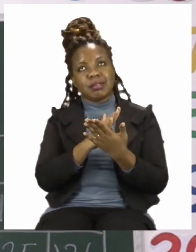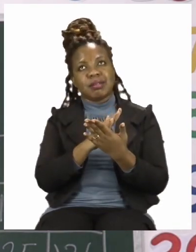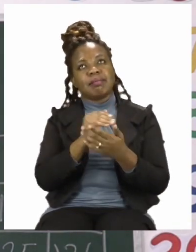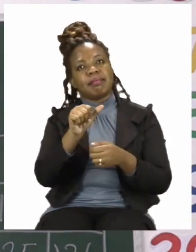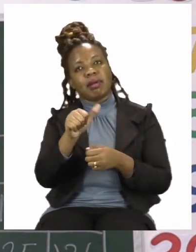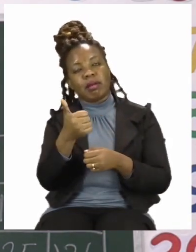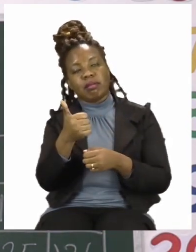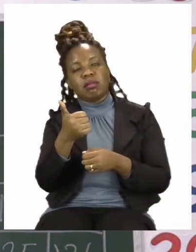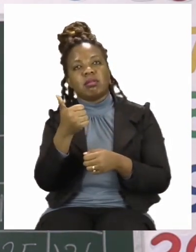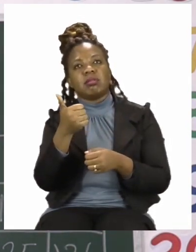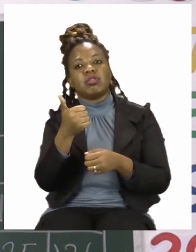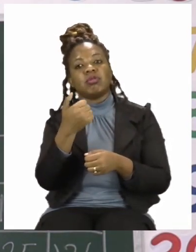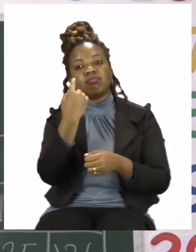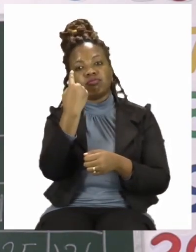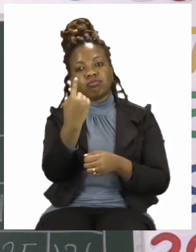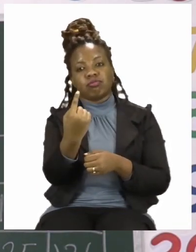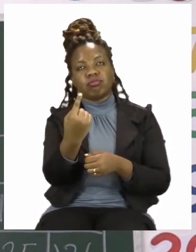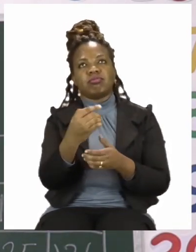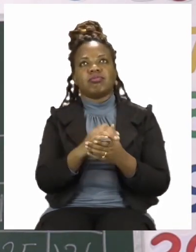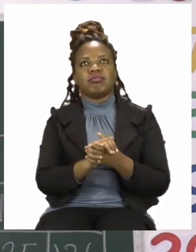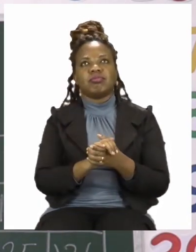yourselves. So we say